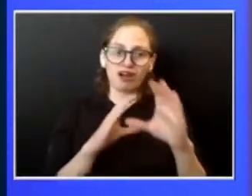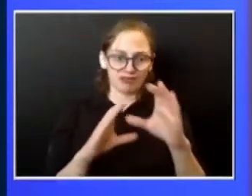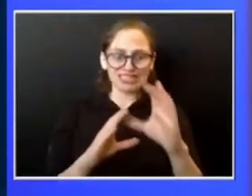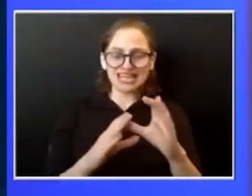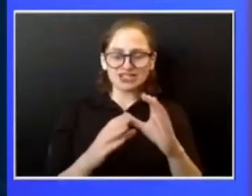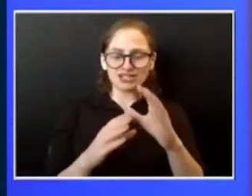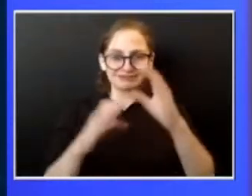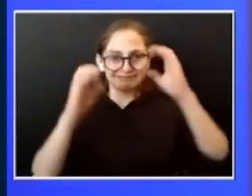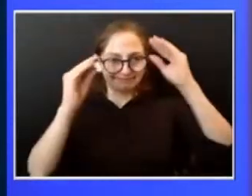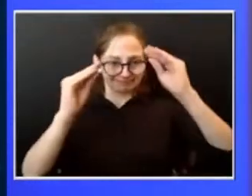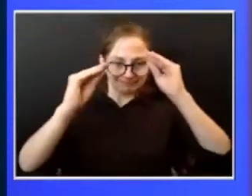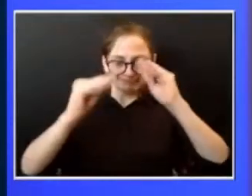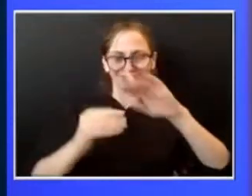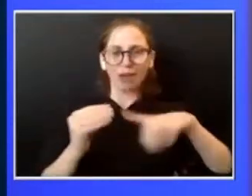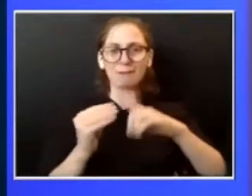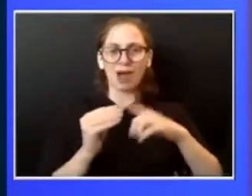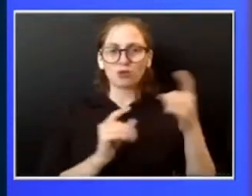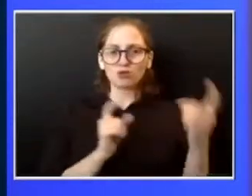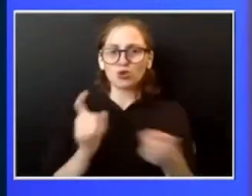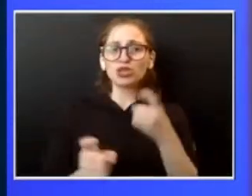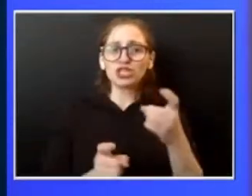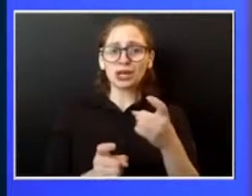donorship.